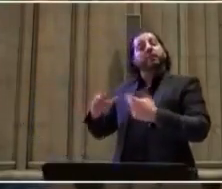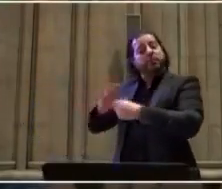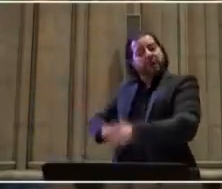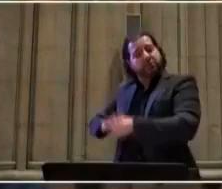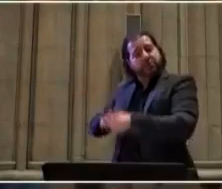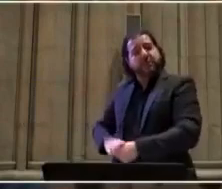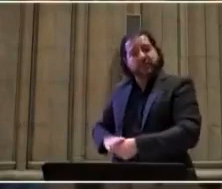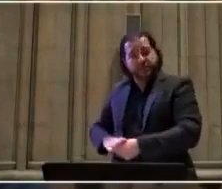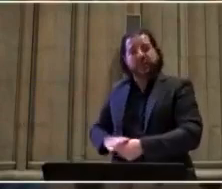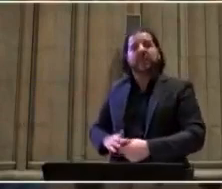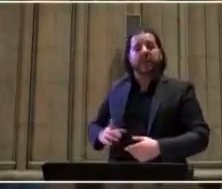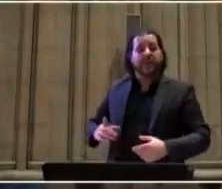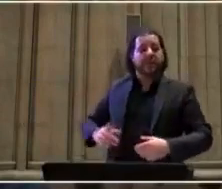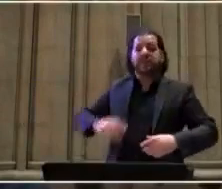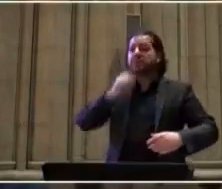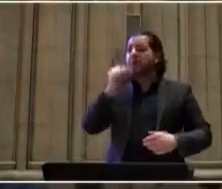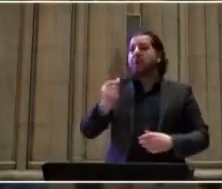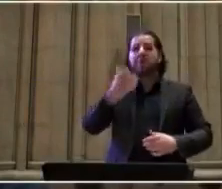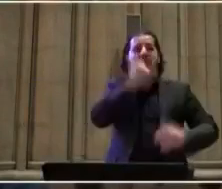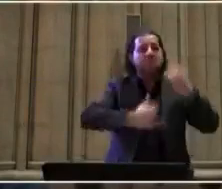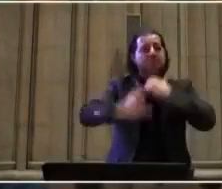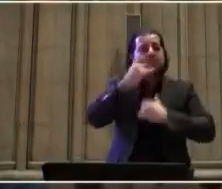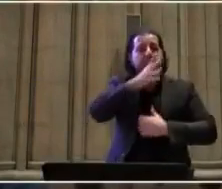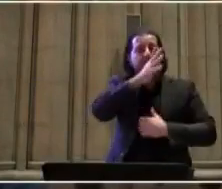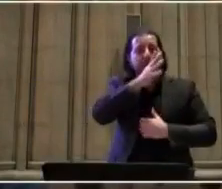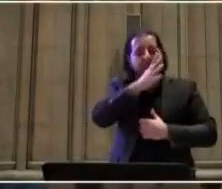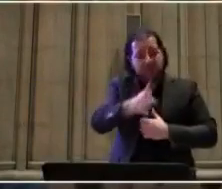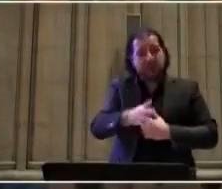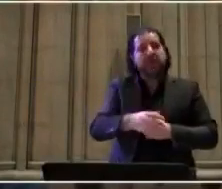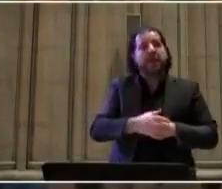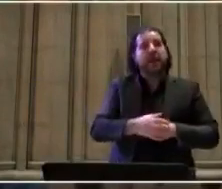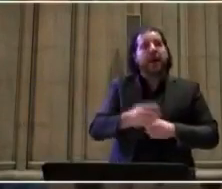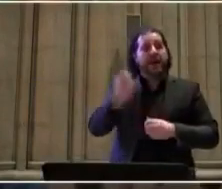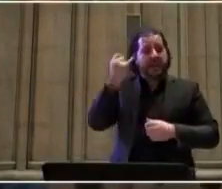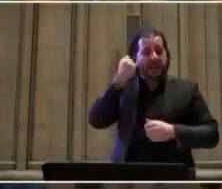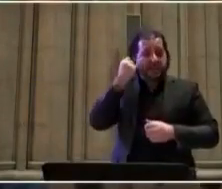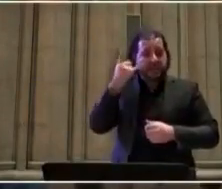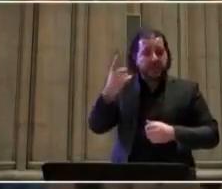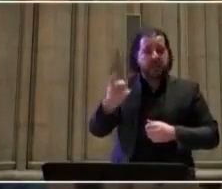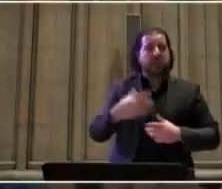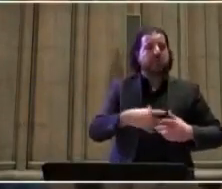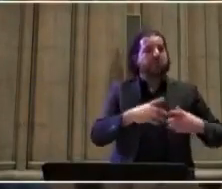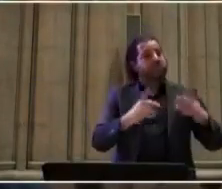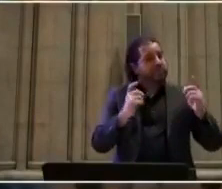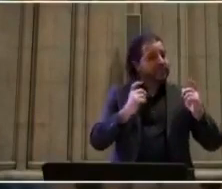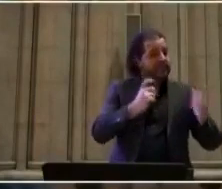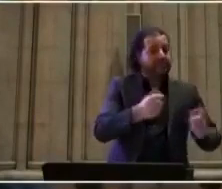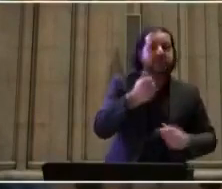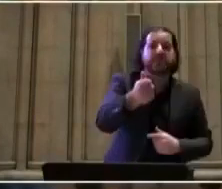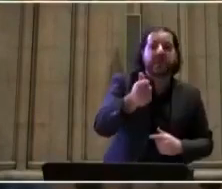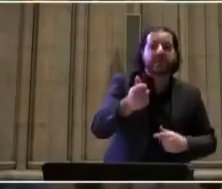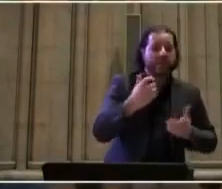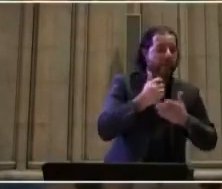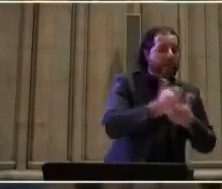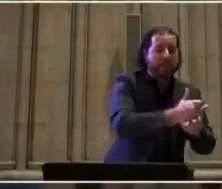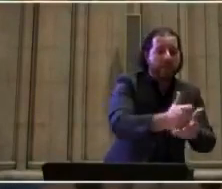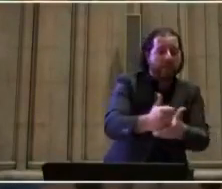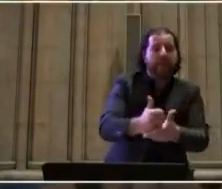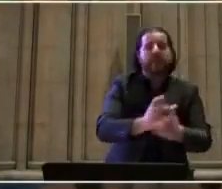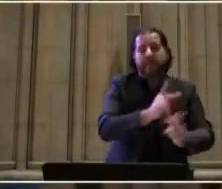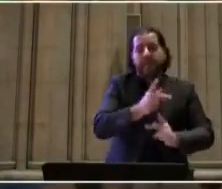pointing finger and malicious talk, and if you spend yourselves in behalf of the hungry and satisfy the needs